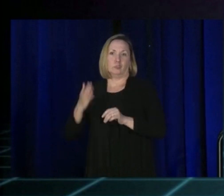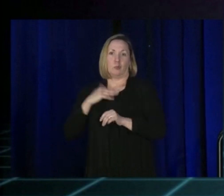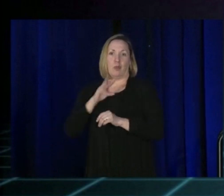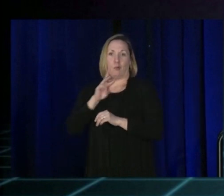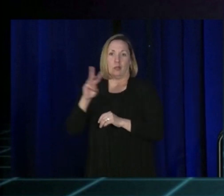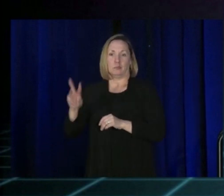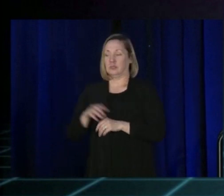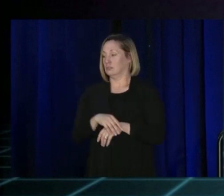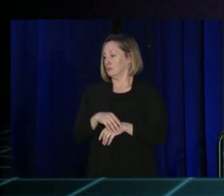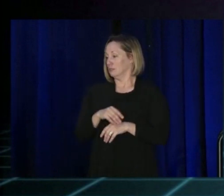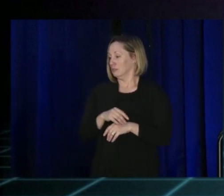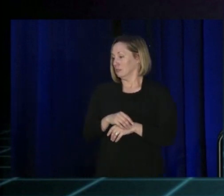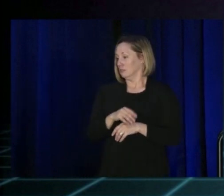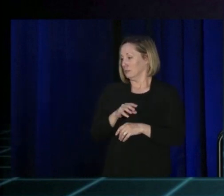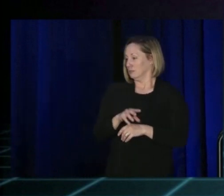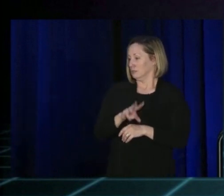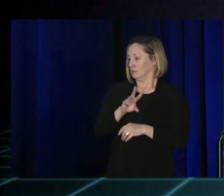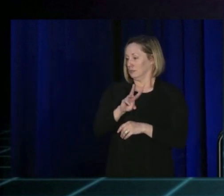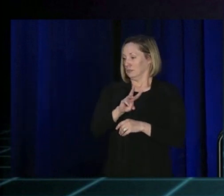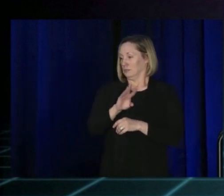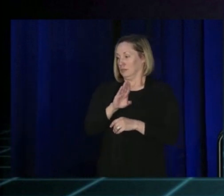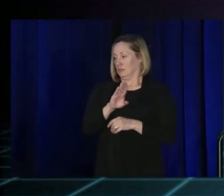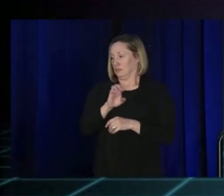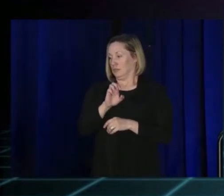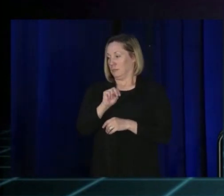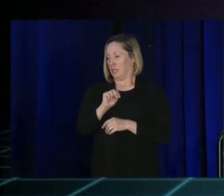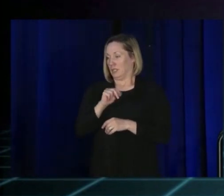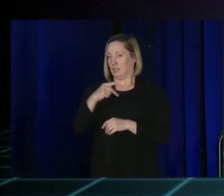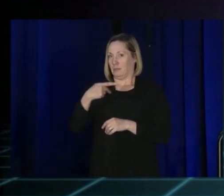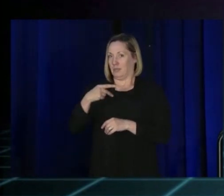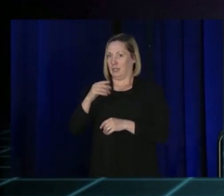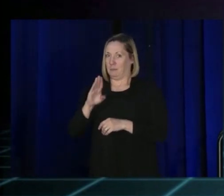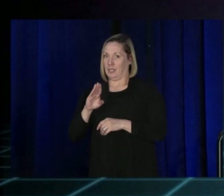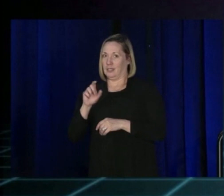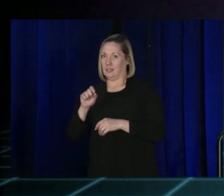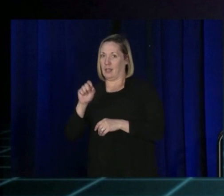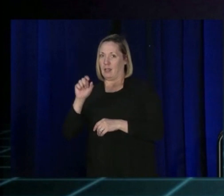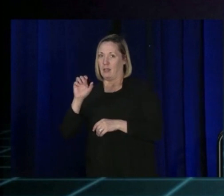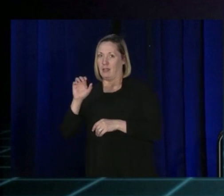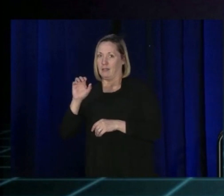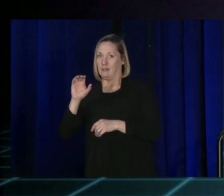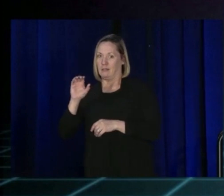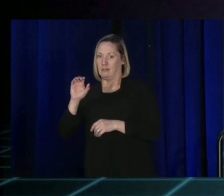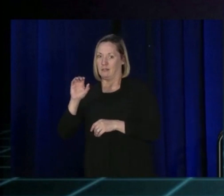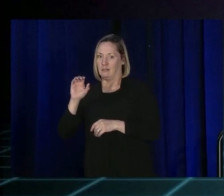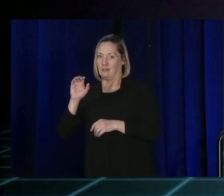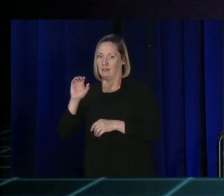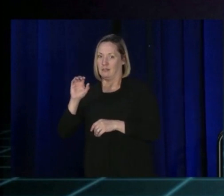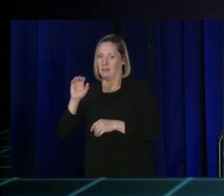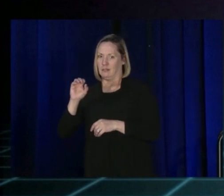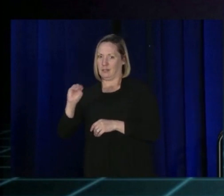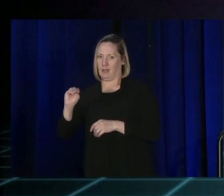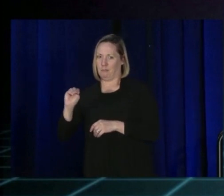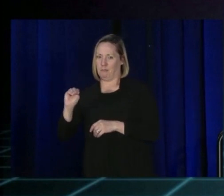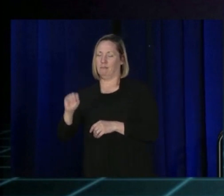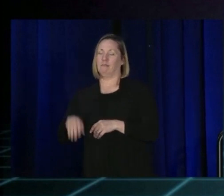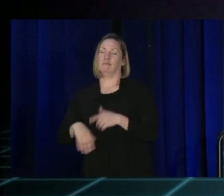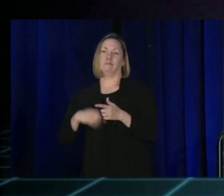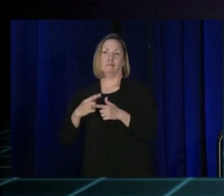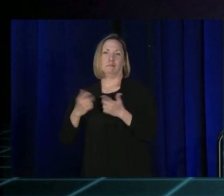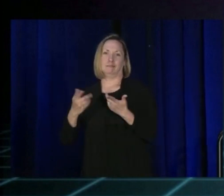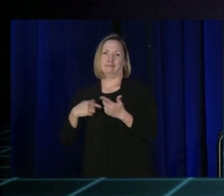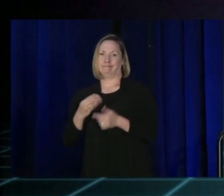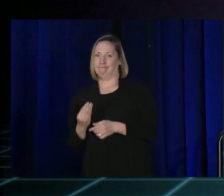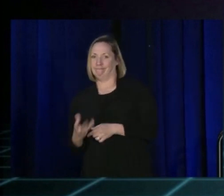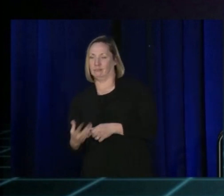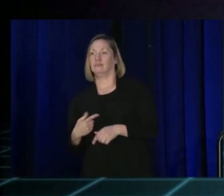benmvp.com, shameless plug, is statically generated. So it's the content's never going to change unless I change